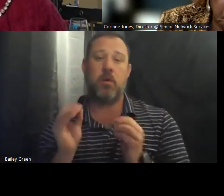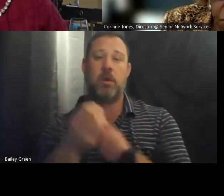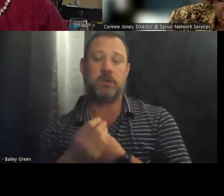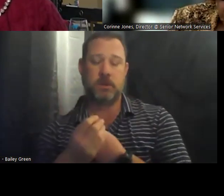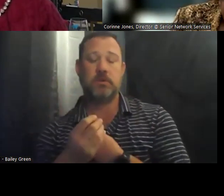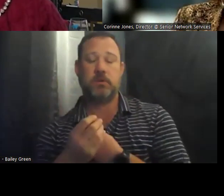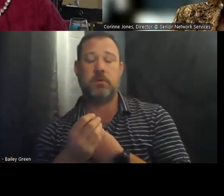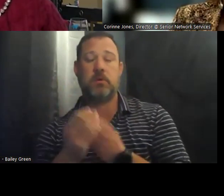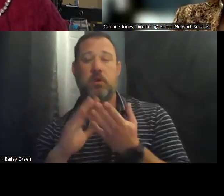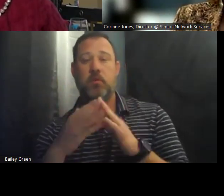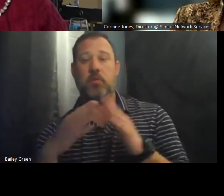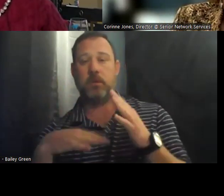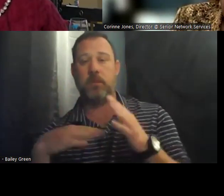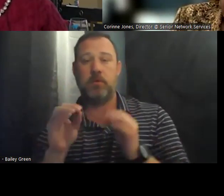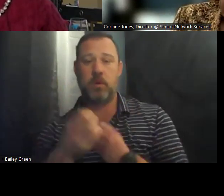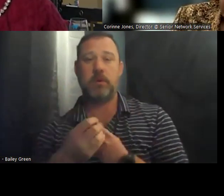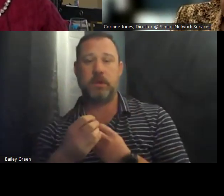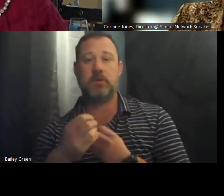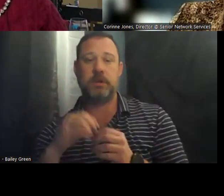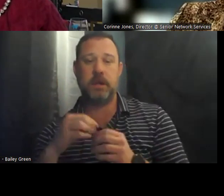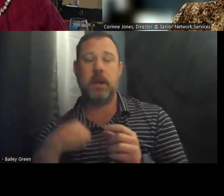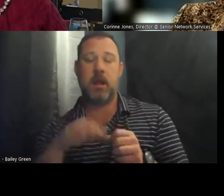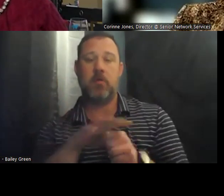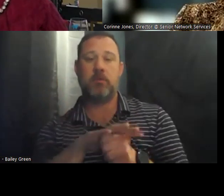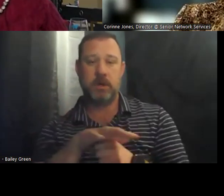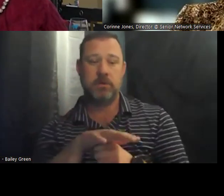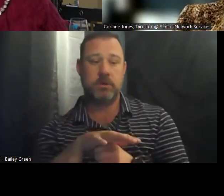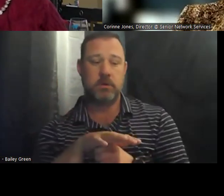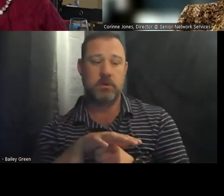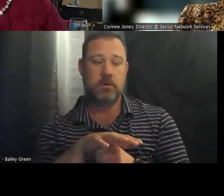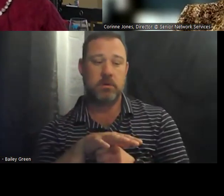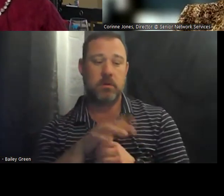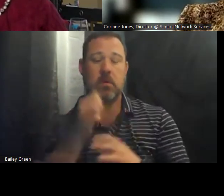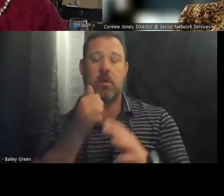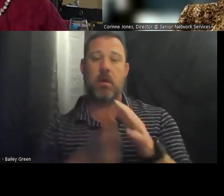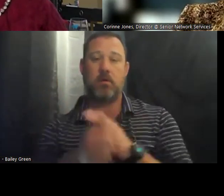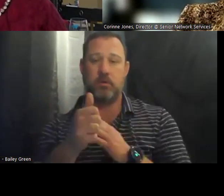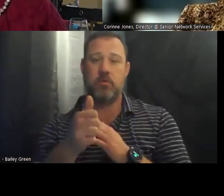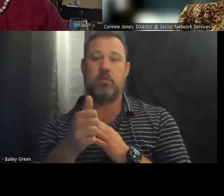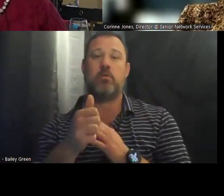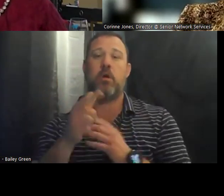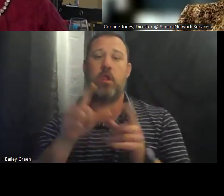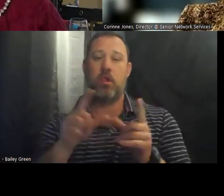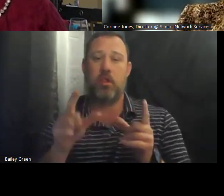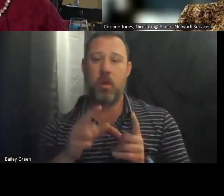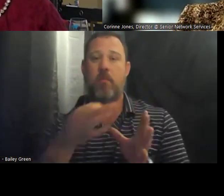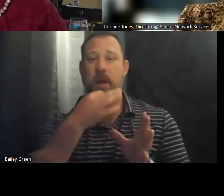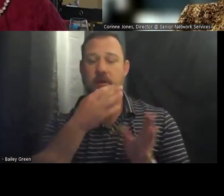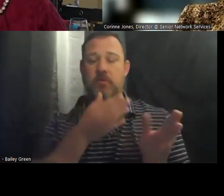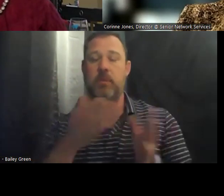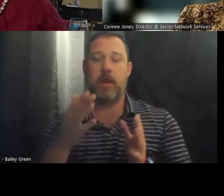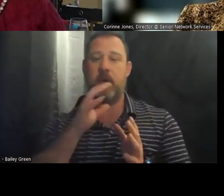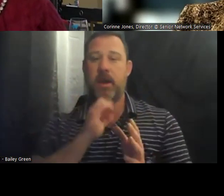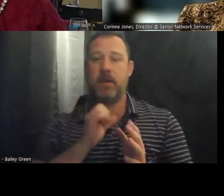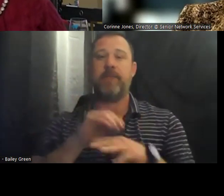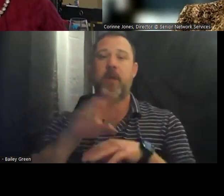organization, community-based organization in our region, brought them under the fold of our local master plan for aging